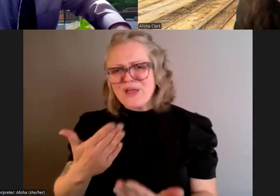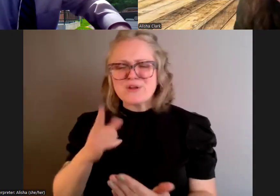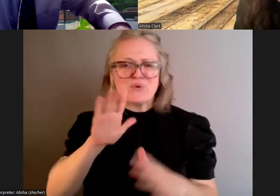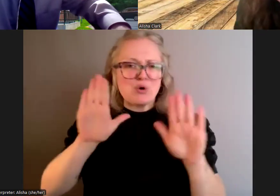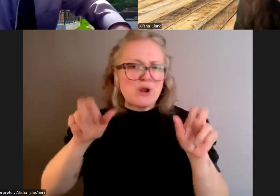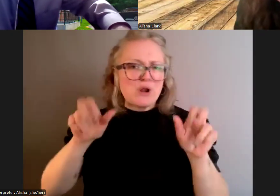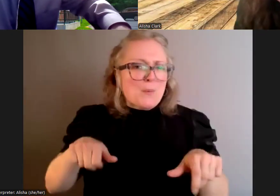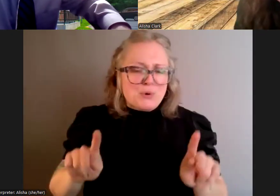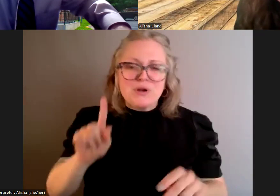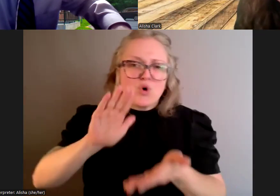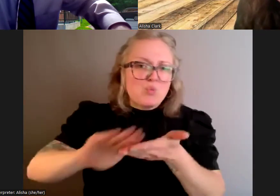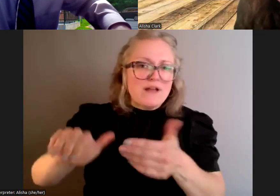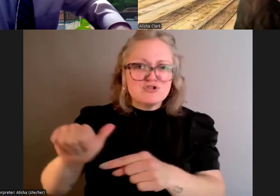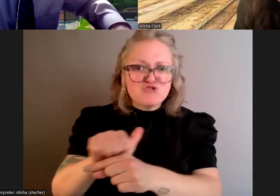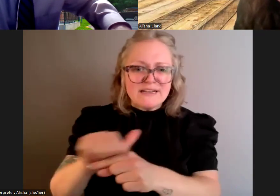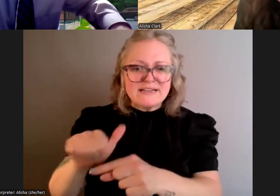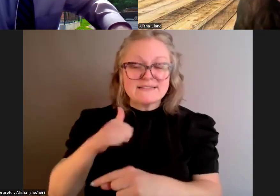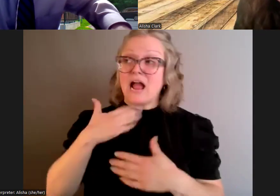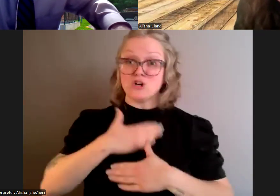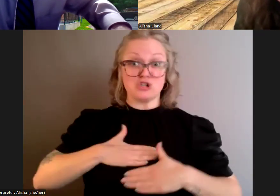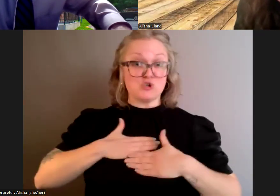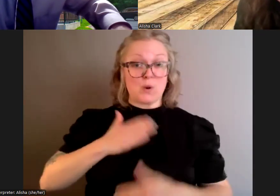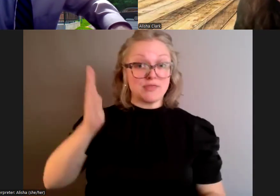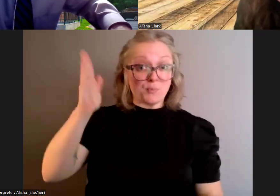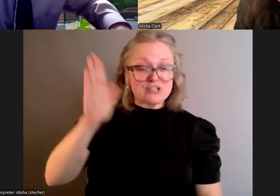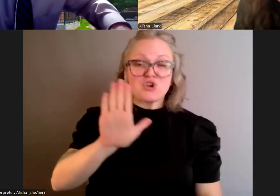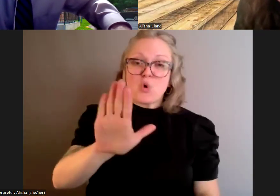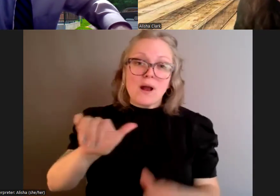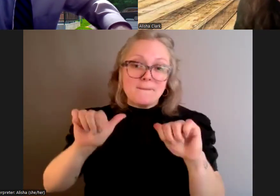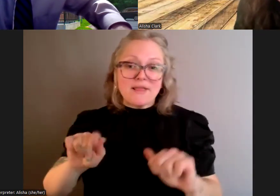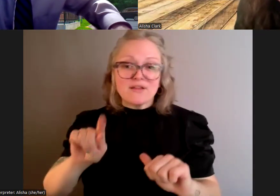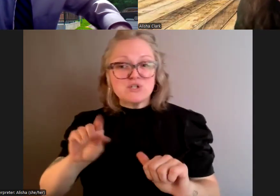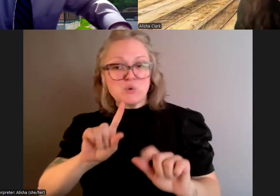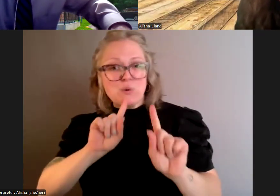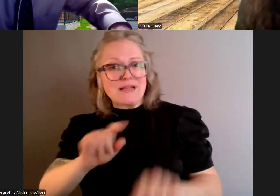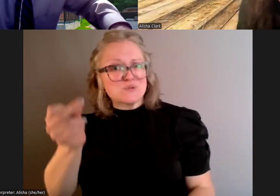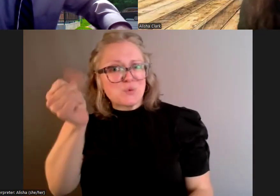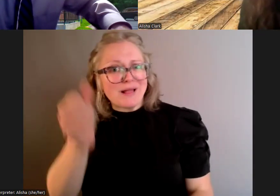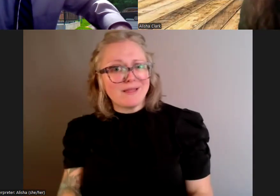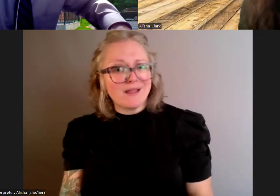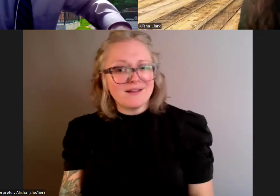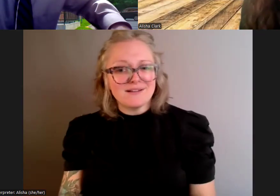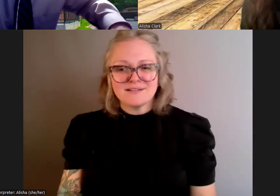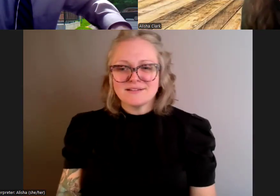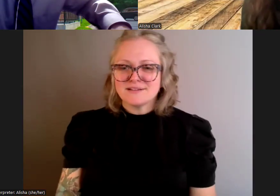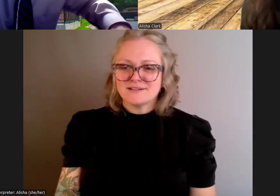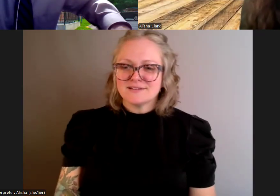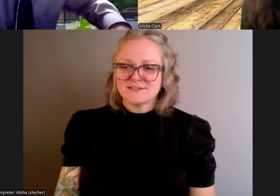waiver trainings. I enjoy the presentation and your ability to answer so quickly.